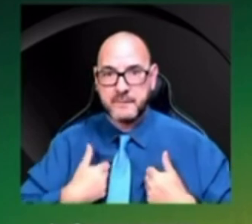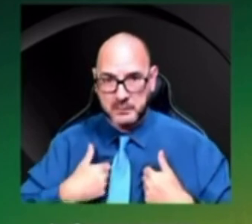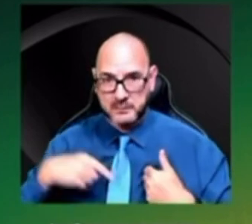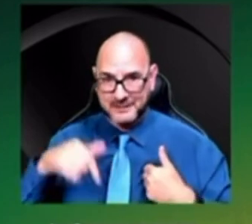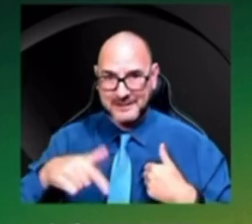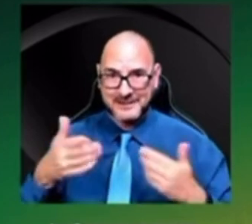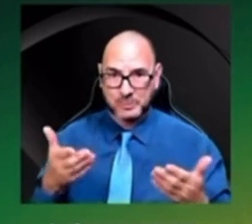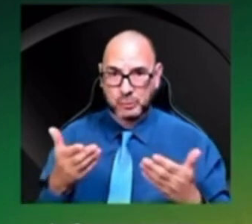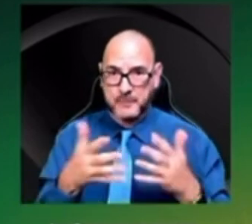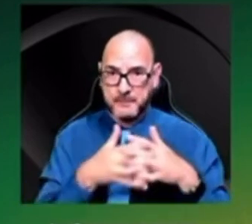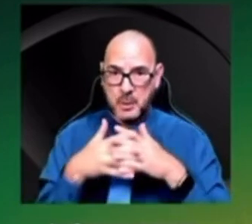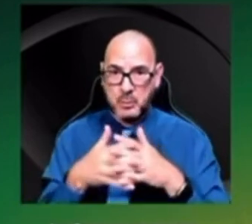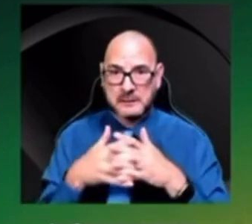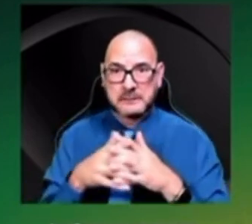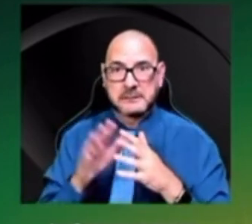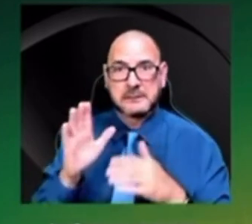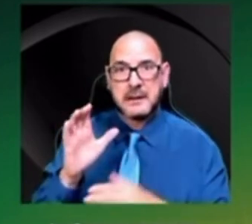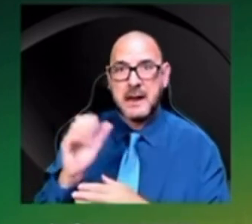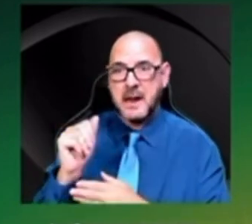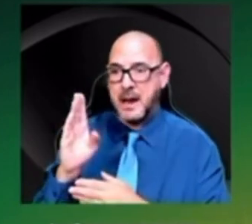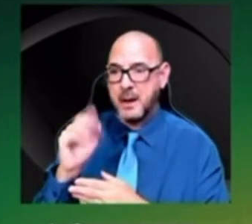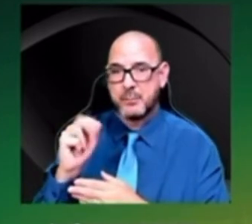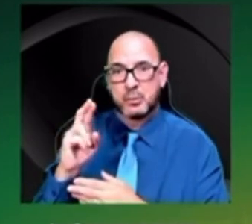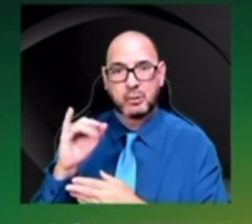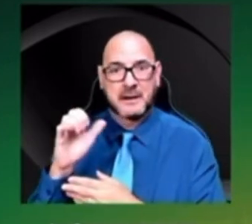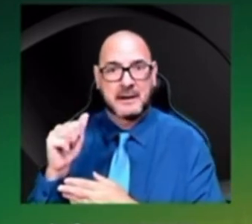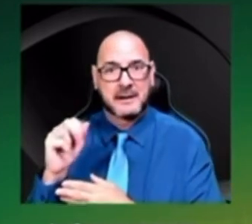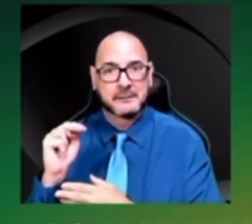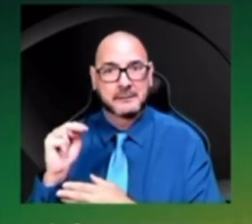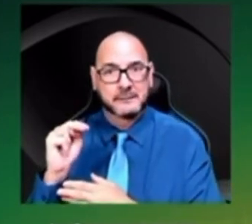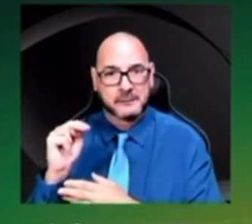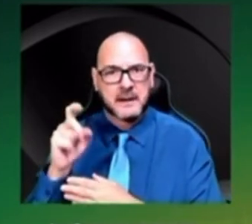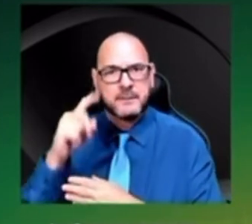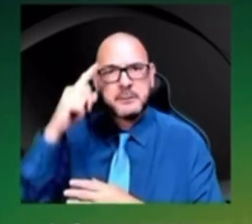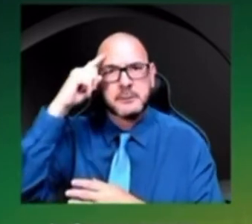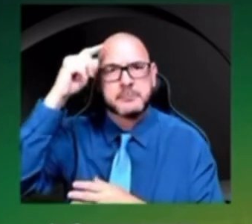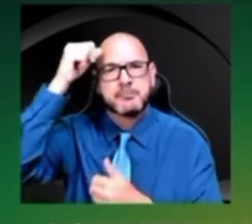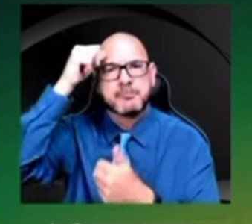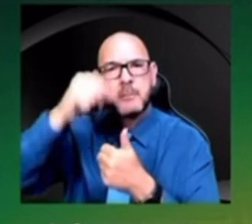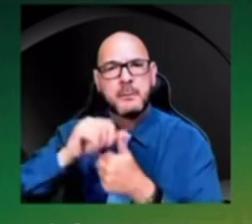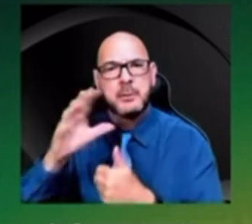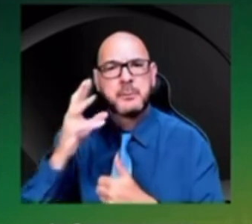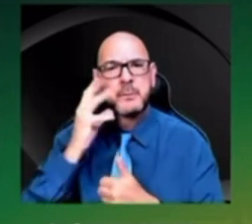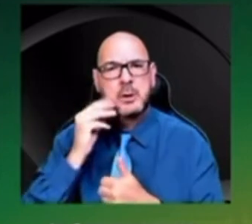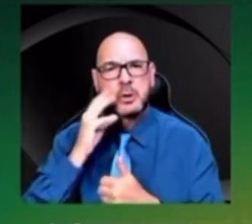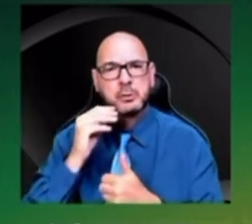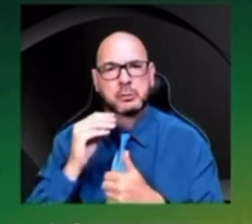you tell us about your experience at the Door of No Return and what that meant to you?